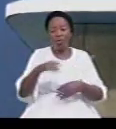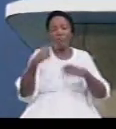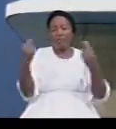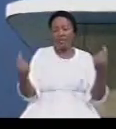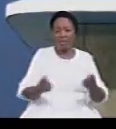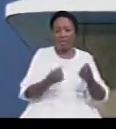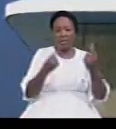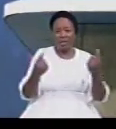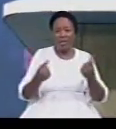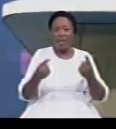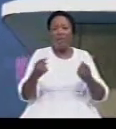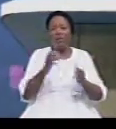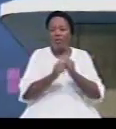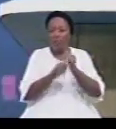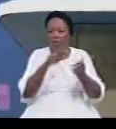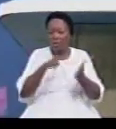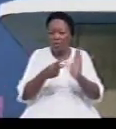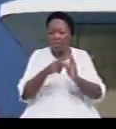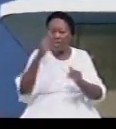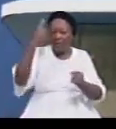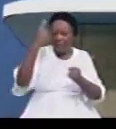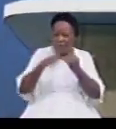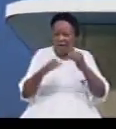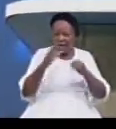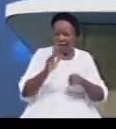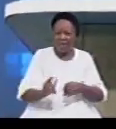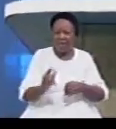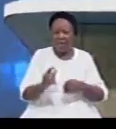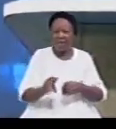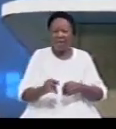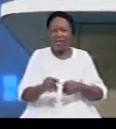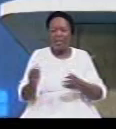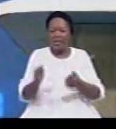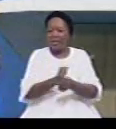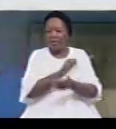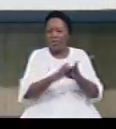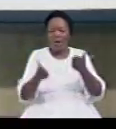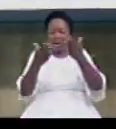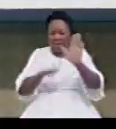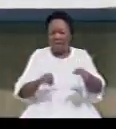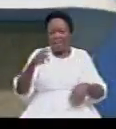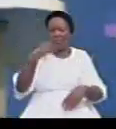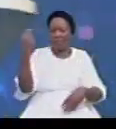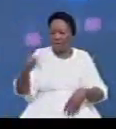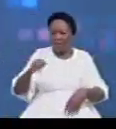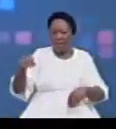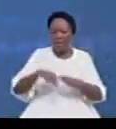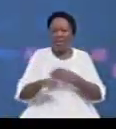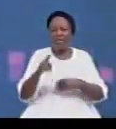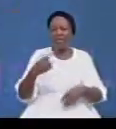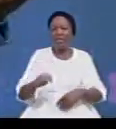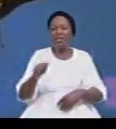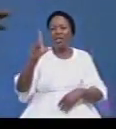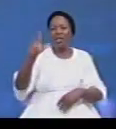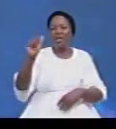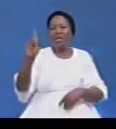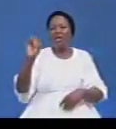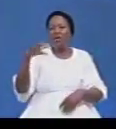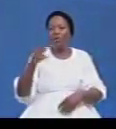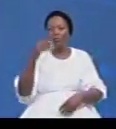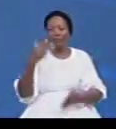which means finally perishing forever in the lake of fire, he will